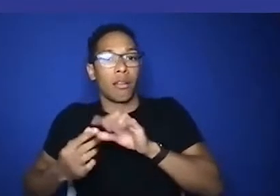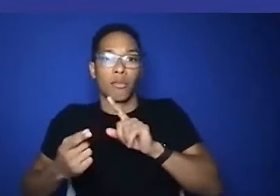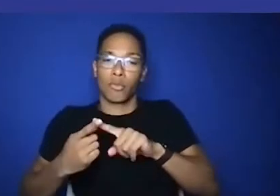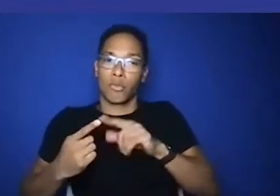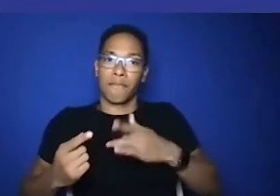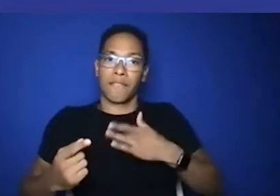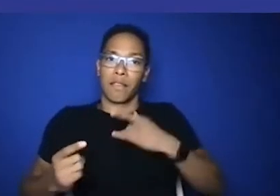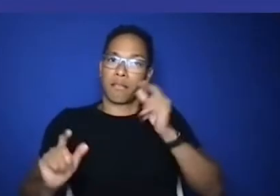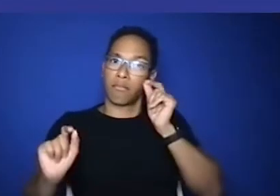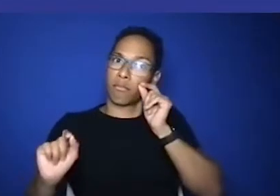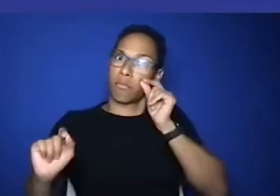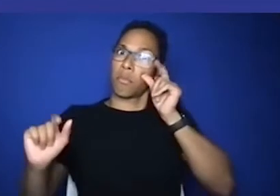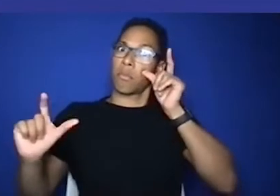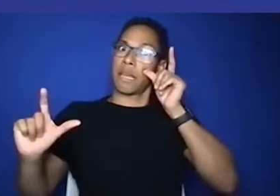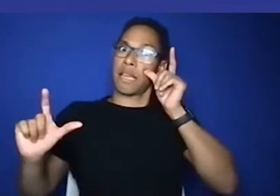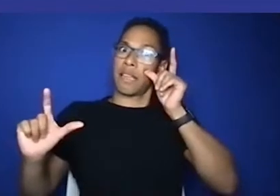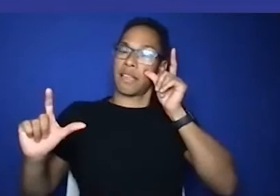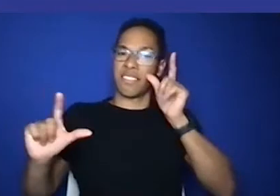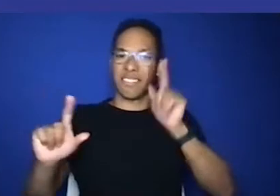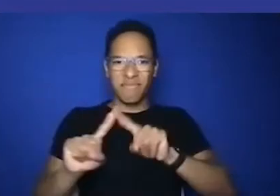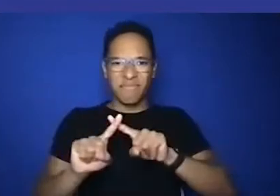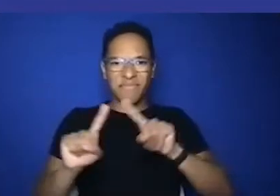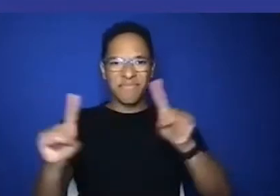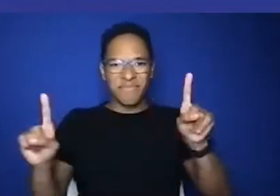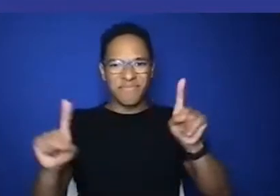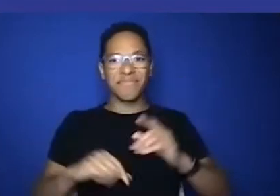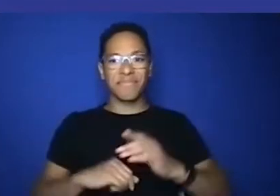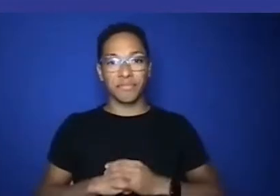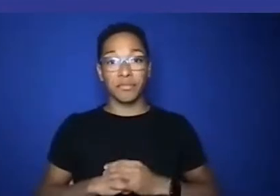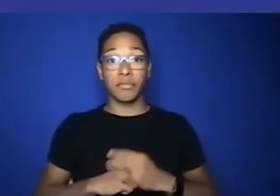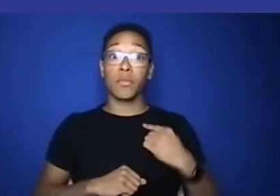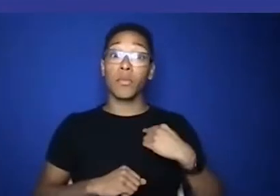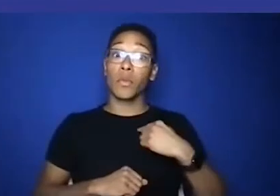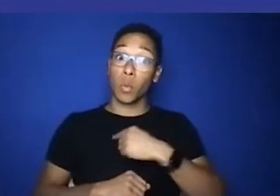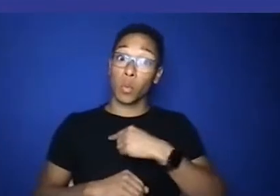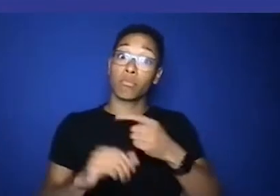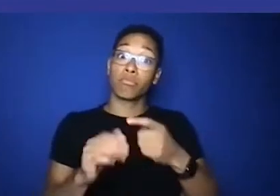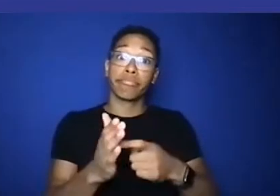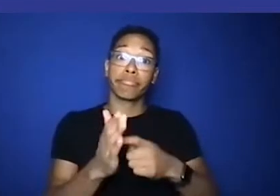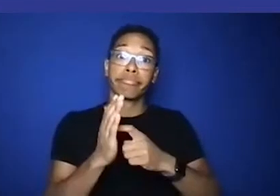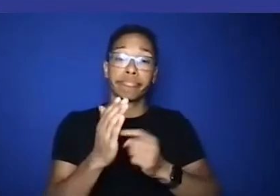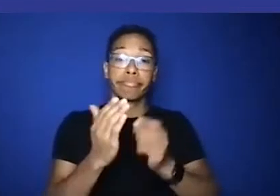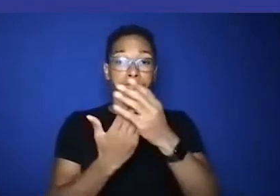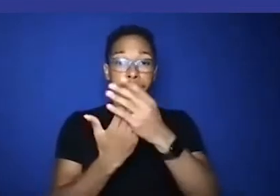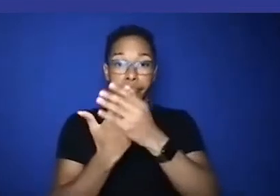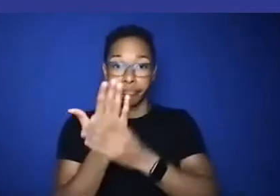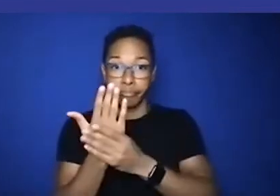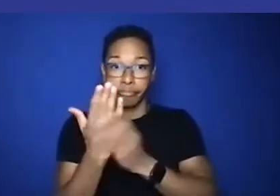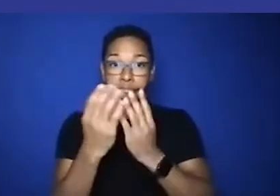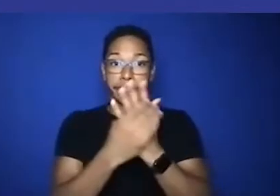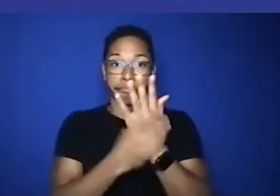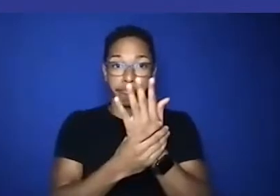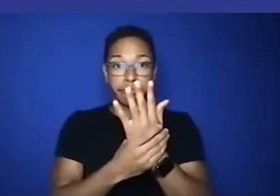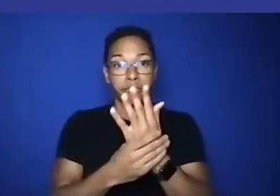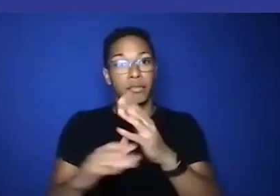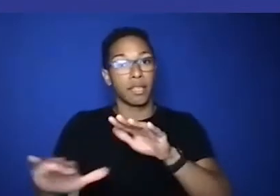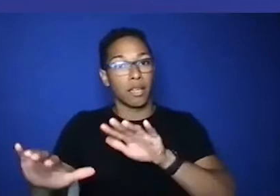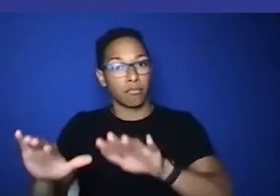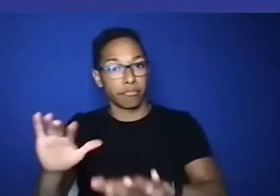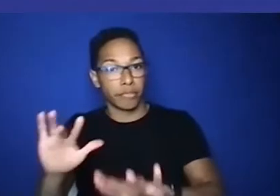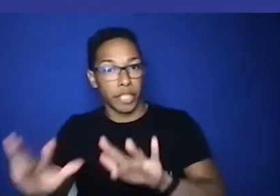in a different kind of way. We had to wear gloves to touch all of the material because they